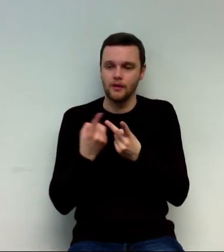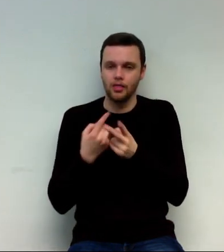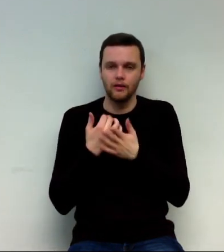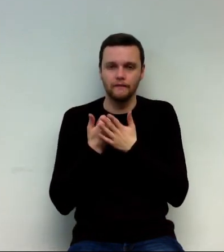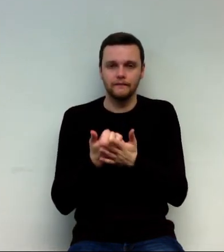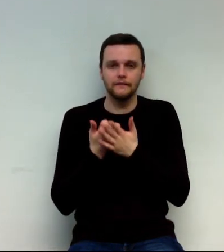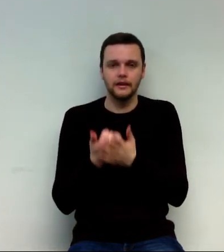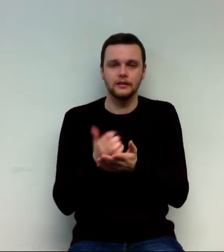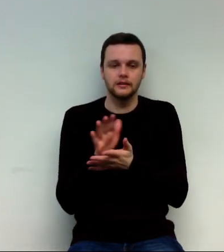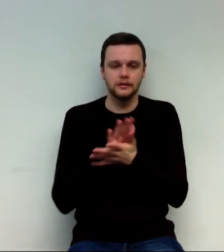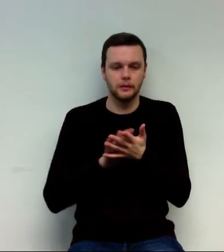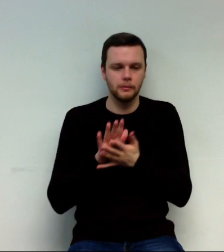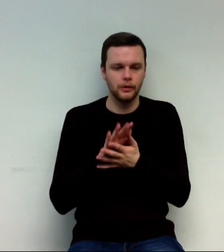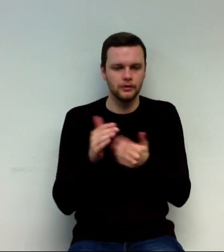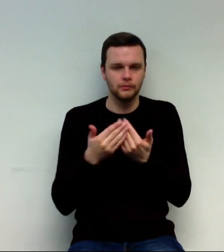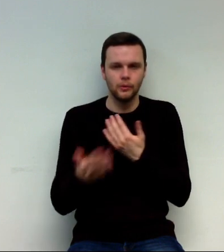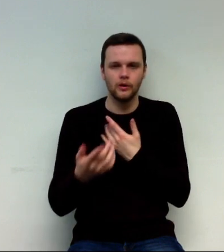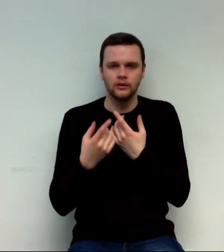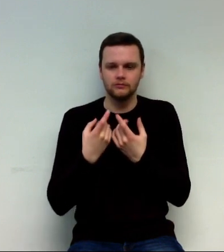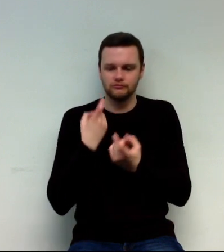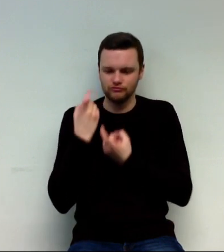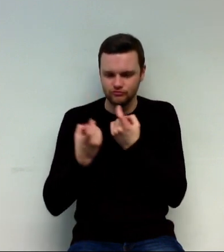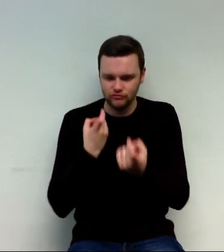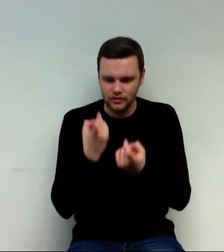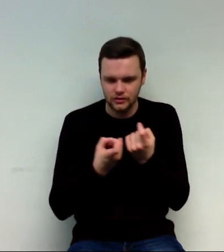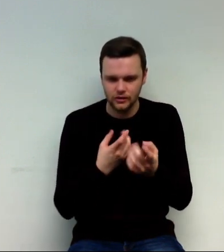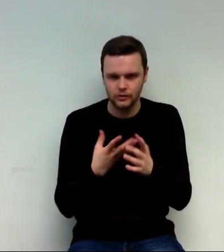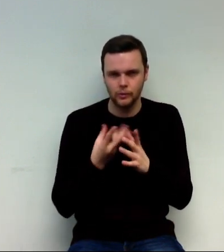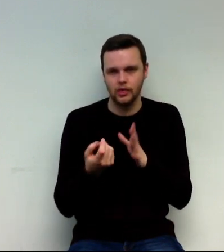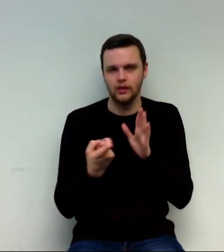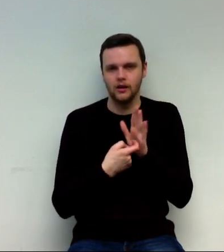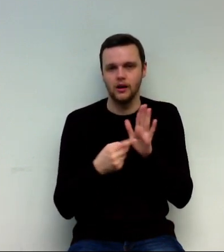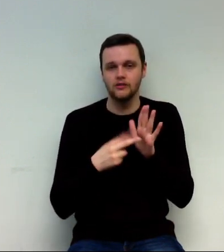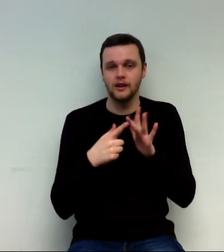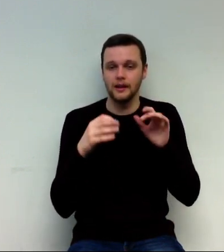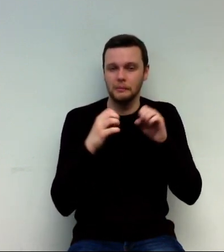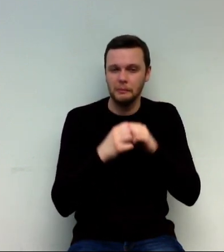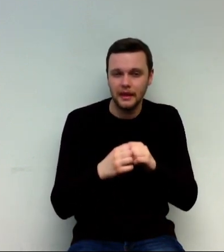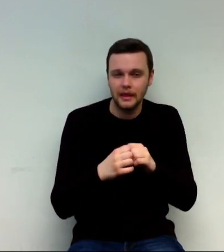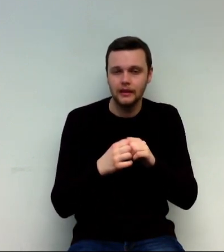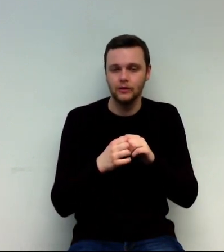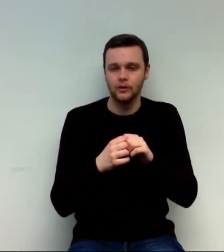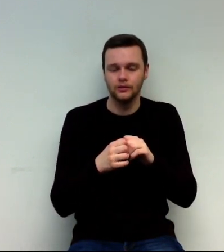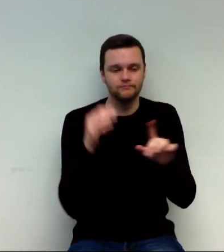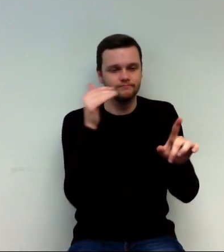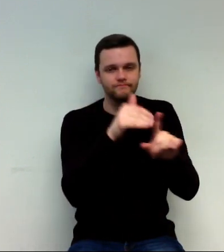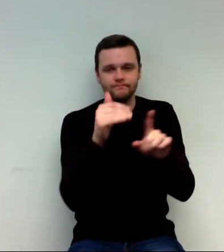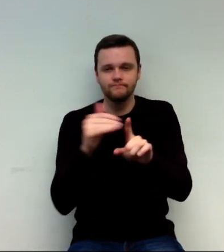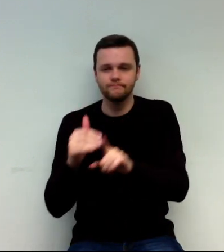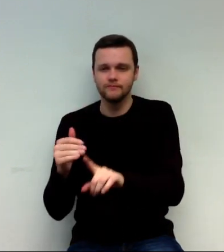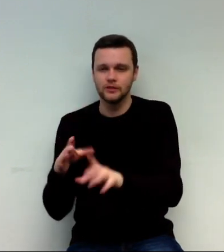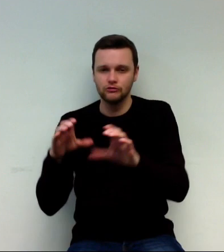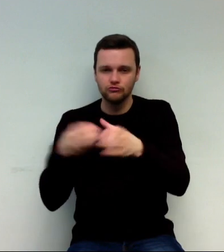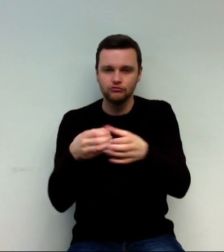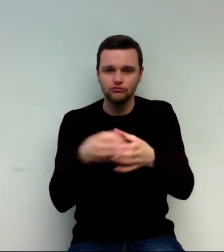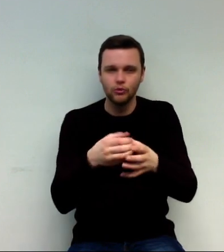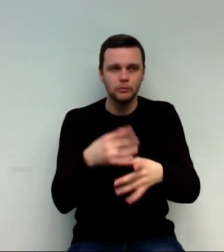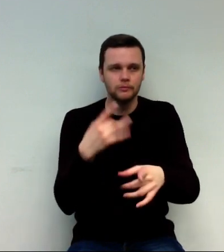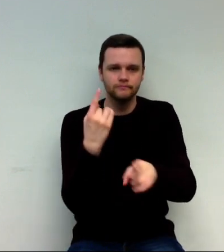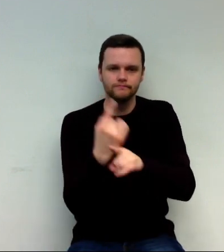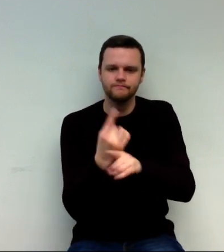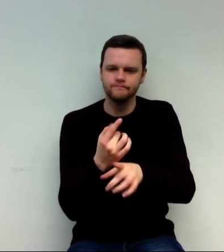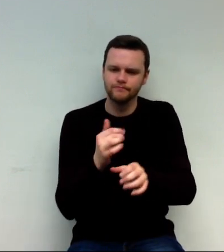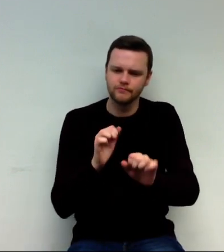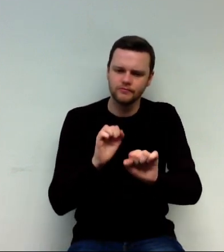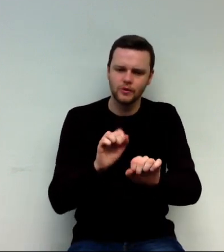about doing some further research with, I guess in this case, the RNIB, and then just reaching out to local community groups you may have, just to ask like